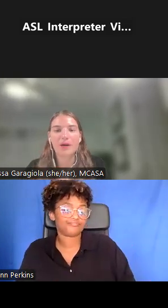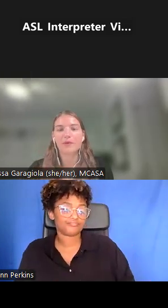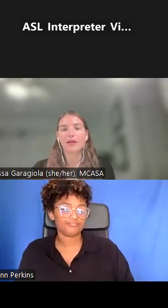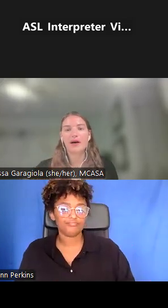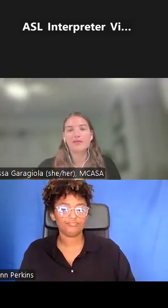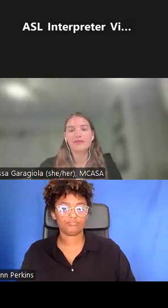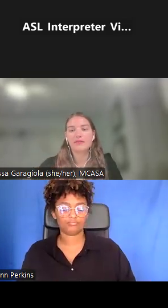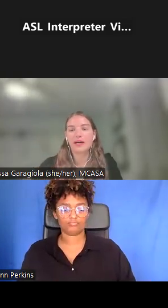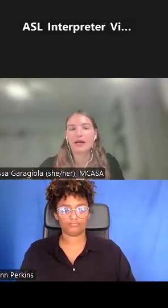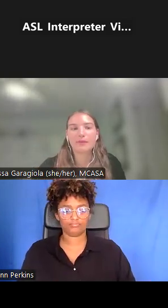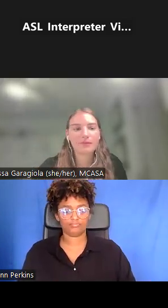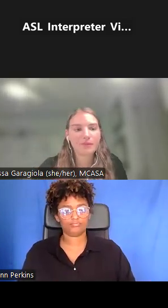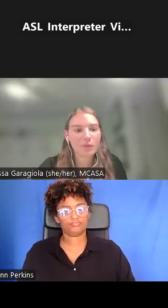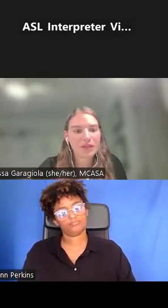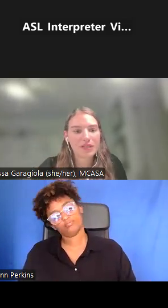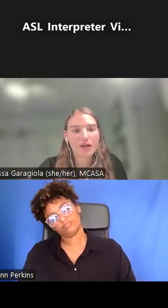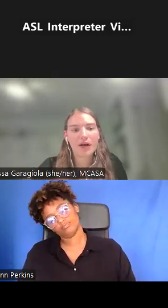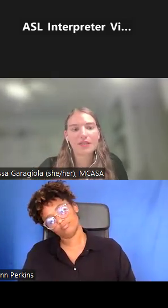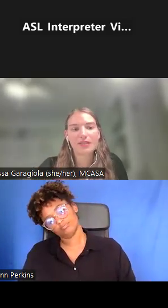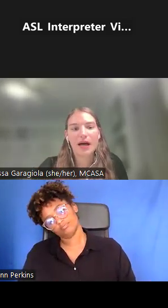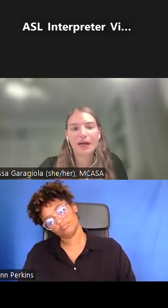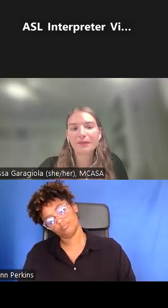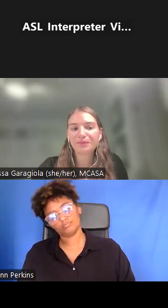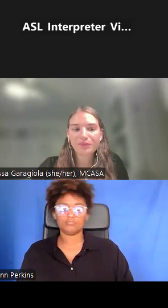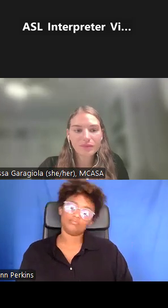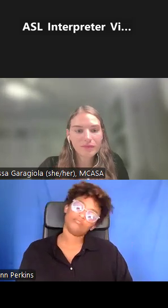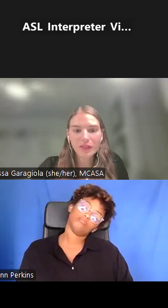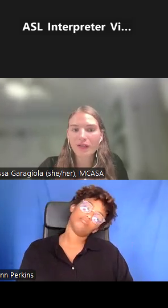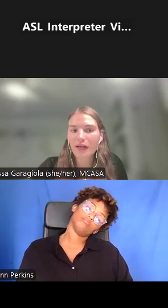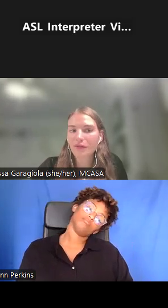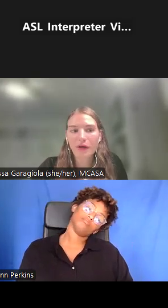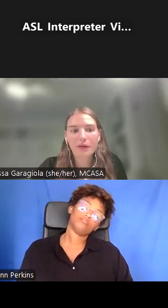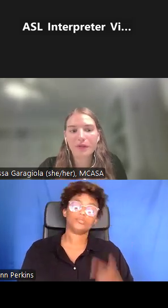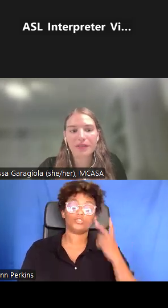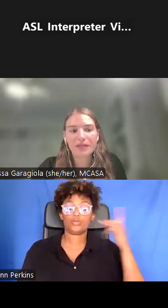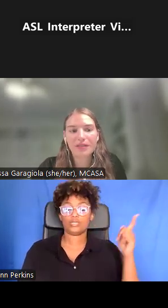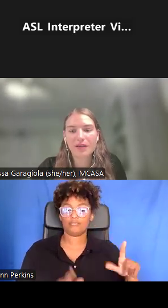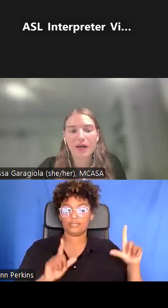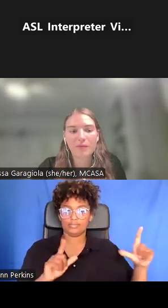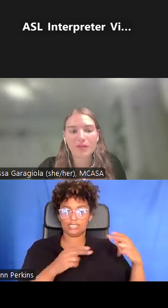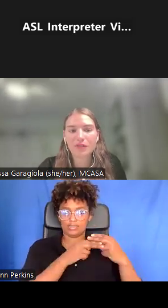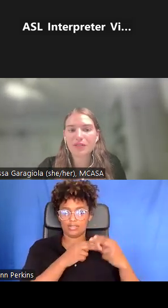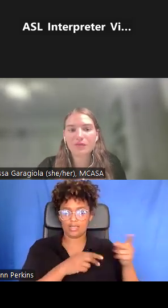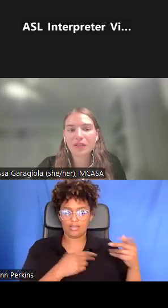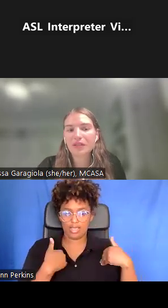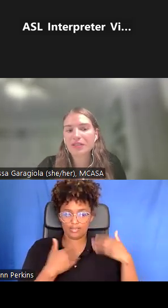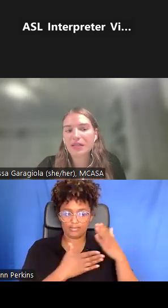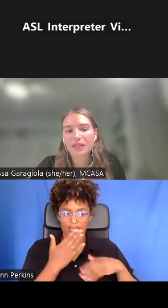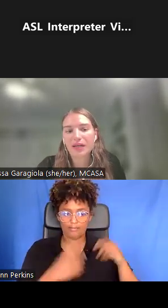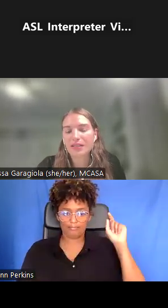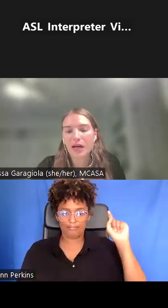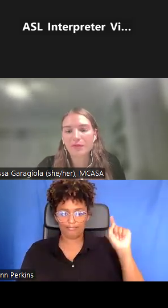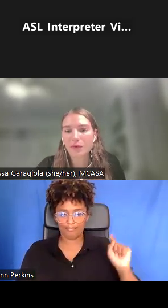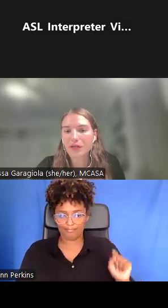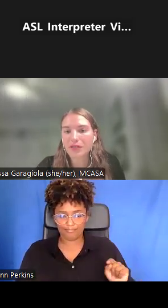So we have a couple of ones here on the slide. A lot of you already put these. So just really just